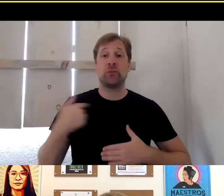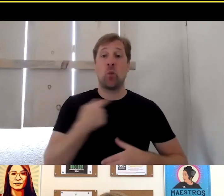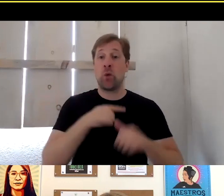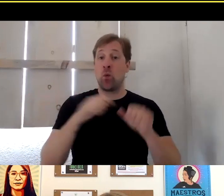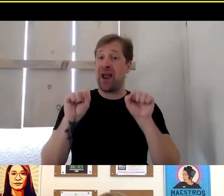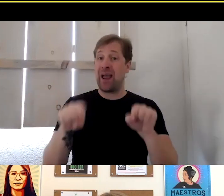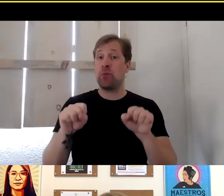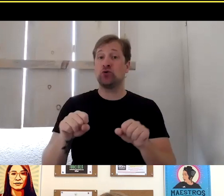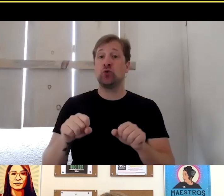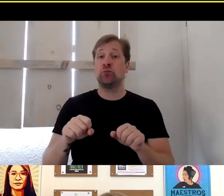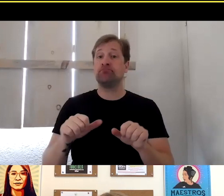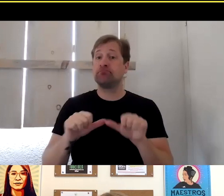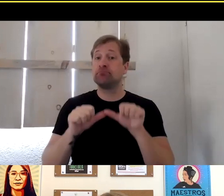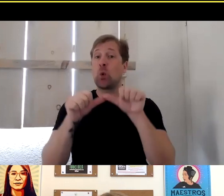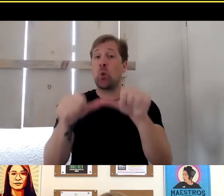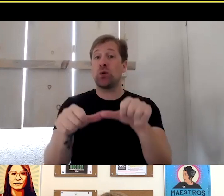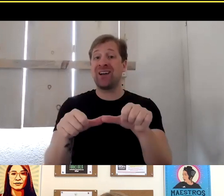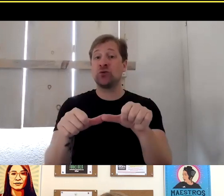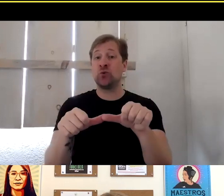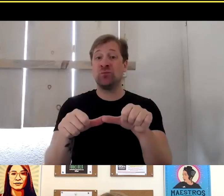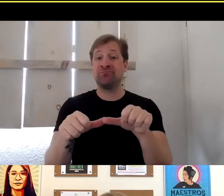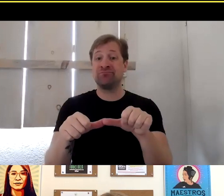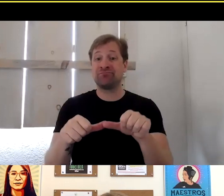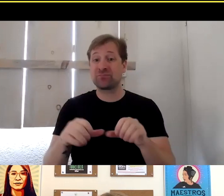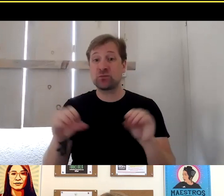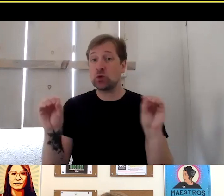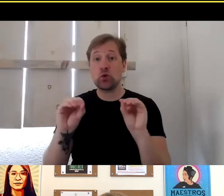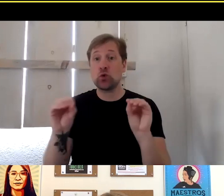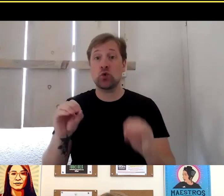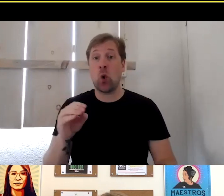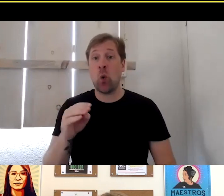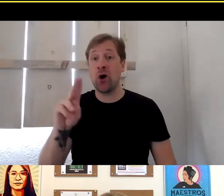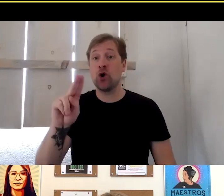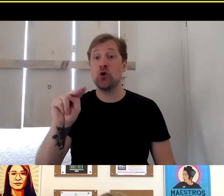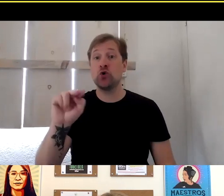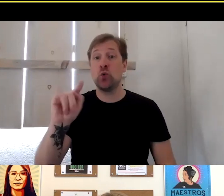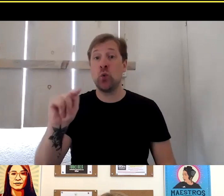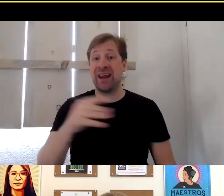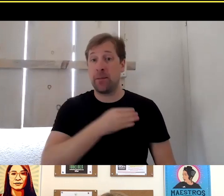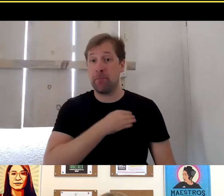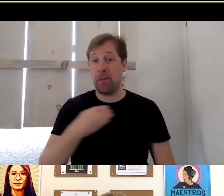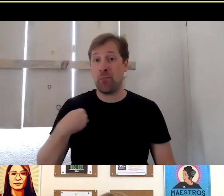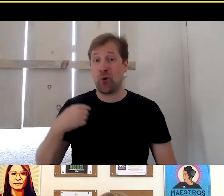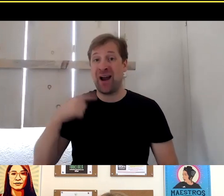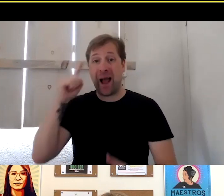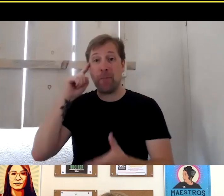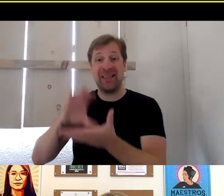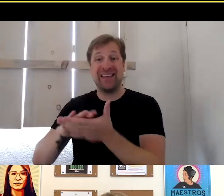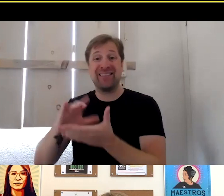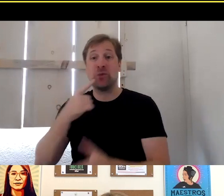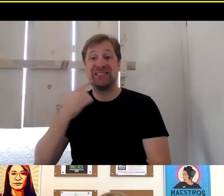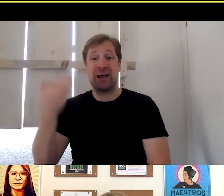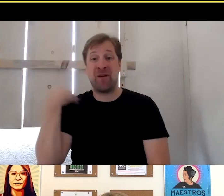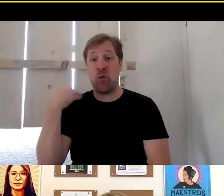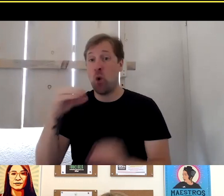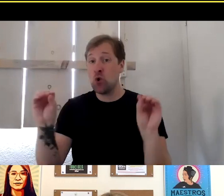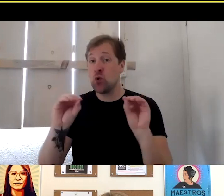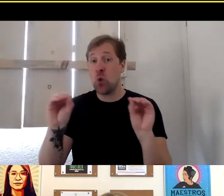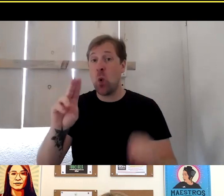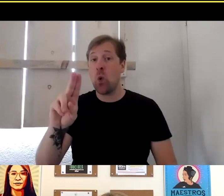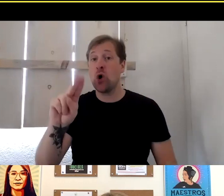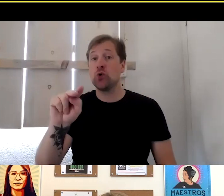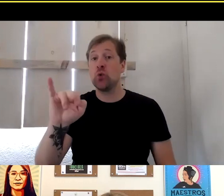hold on to the fact that no unit member, and I believe it was reiterated earlier, no unit member